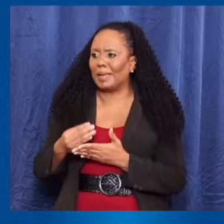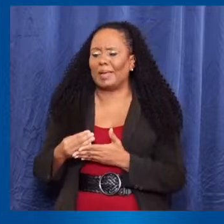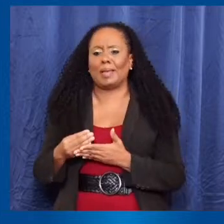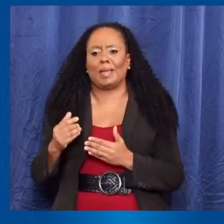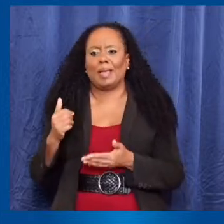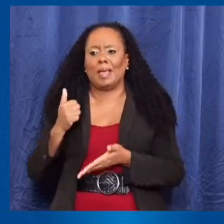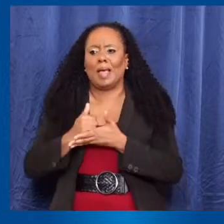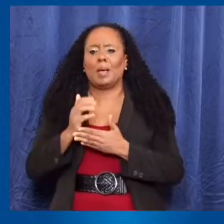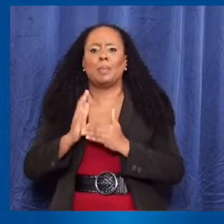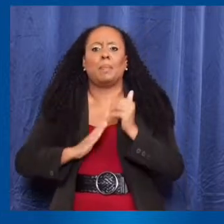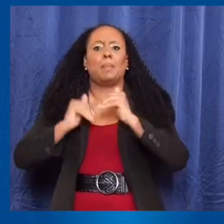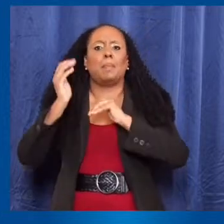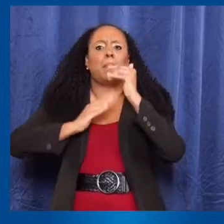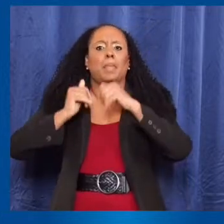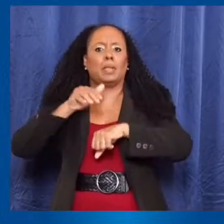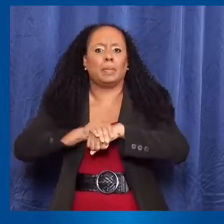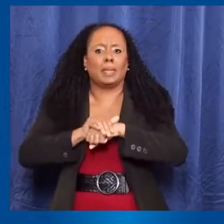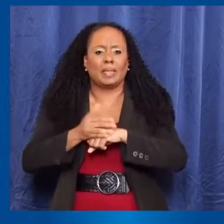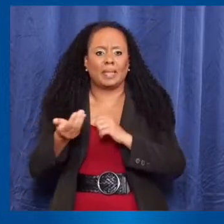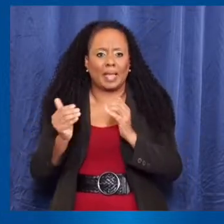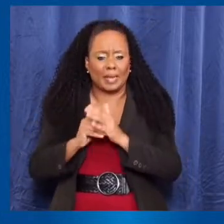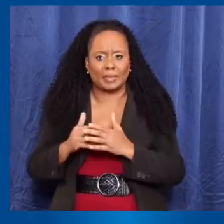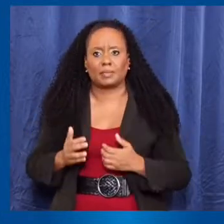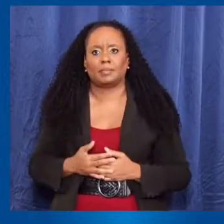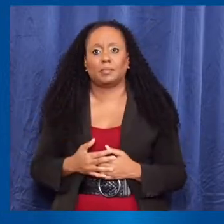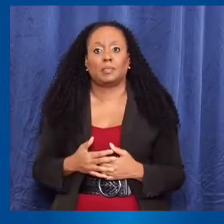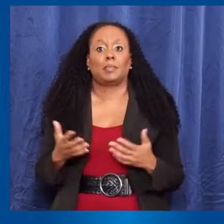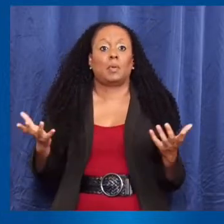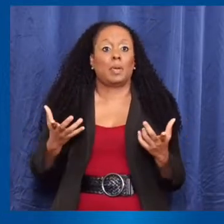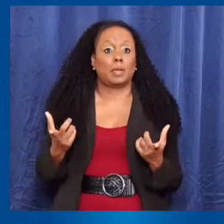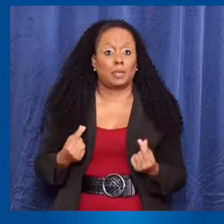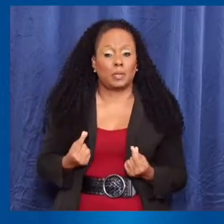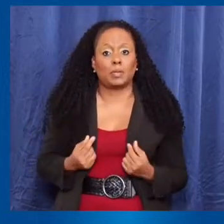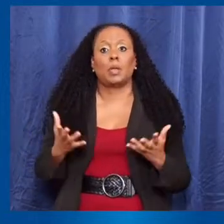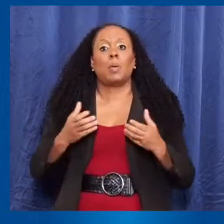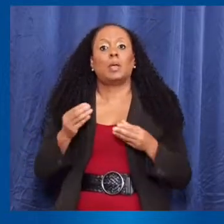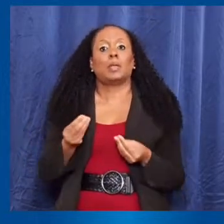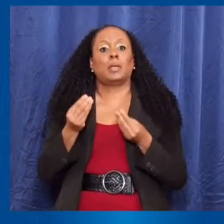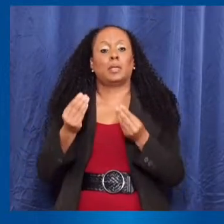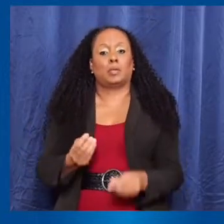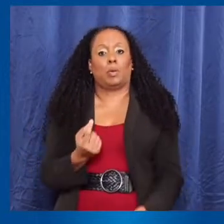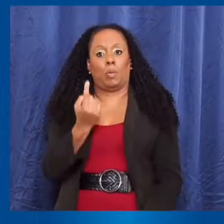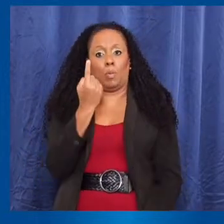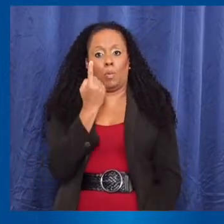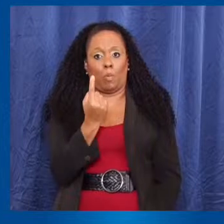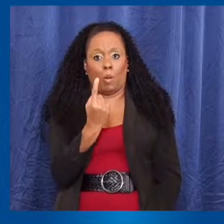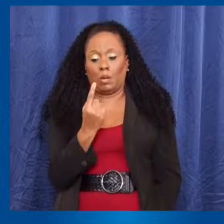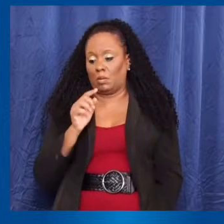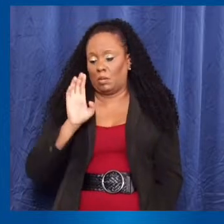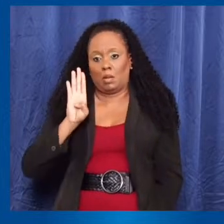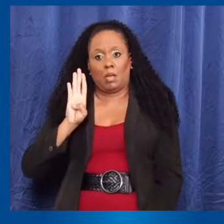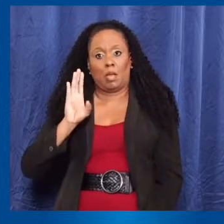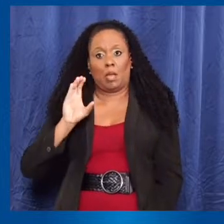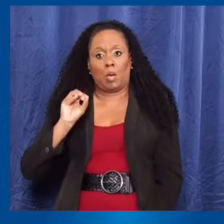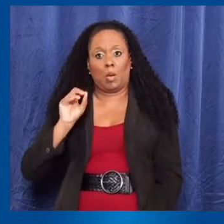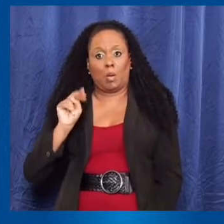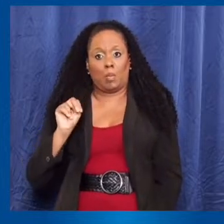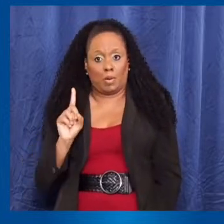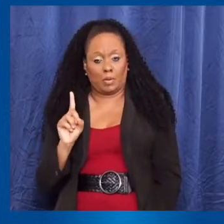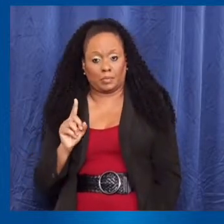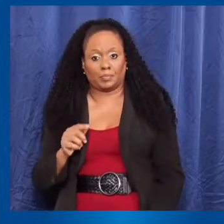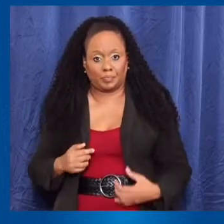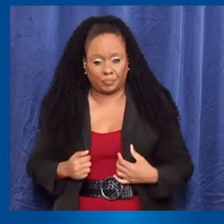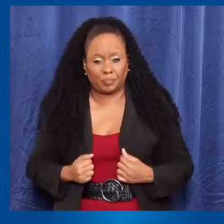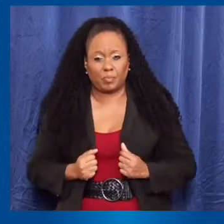said, okay, let us take these 2 bonds and issue 1 bond into a perpetual bond. And